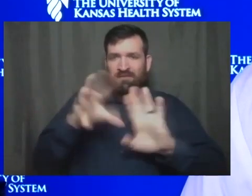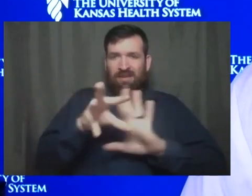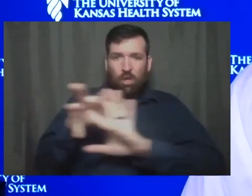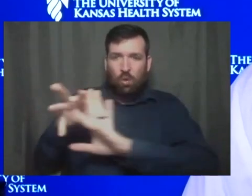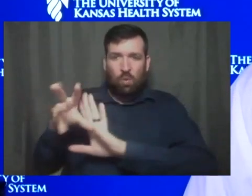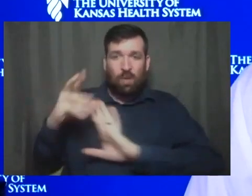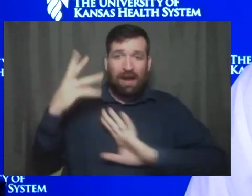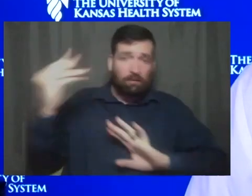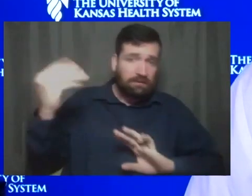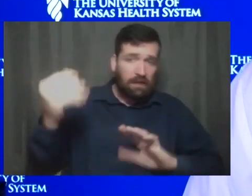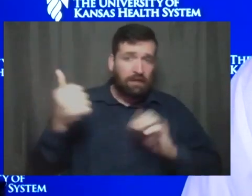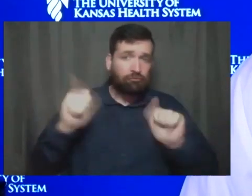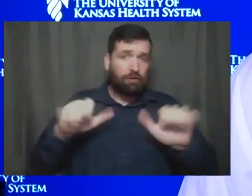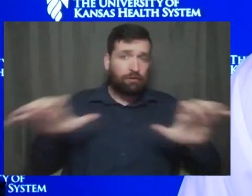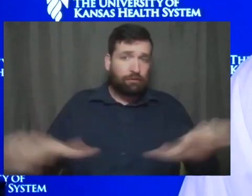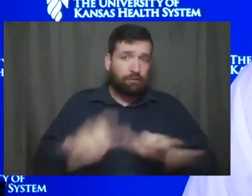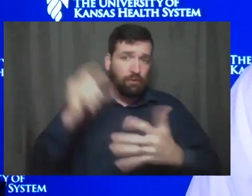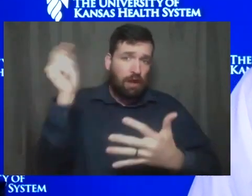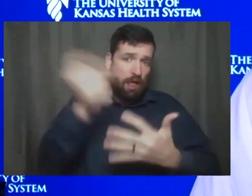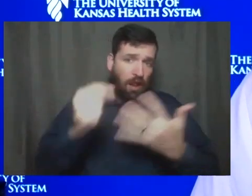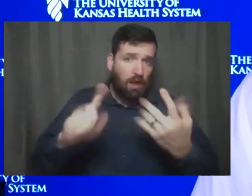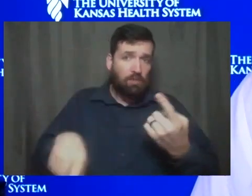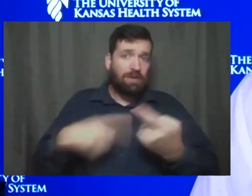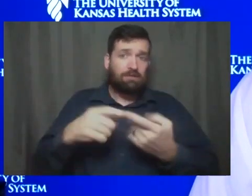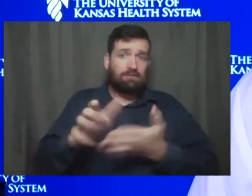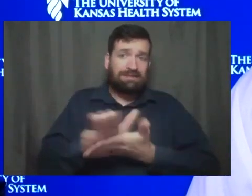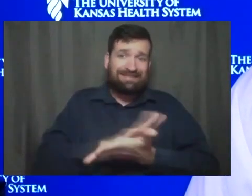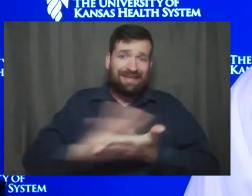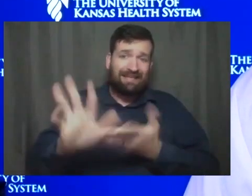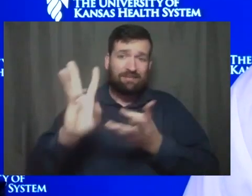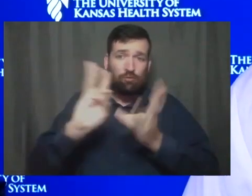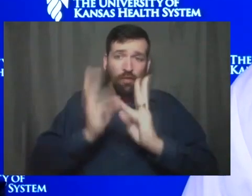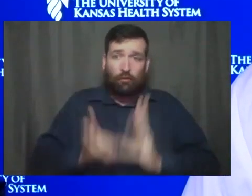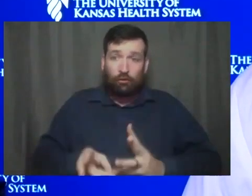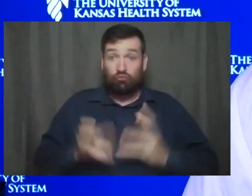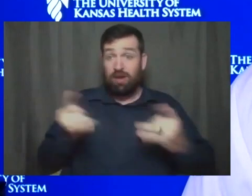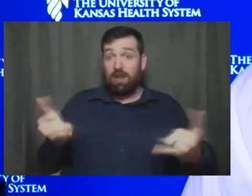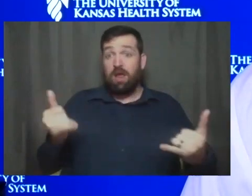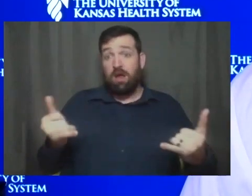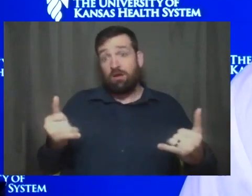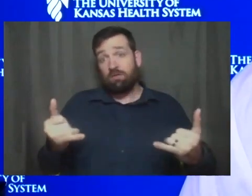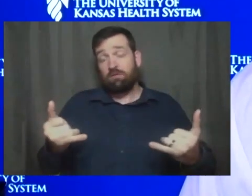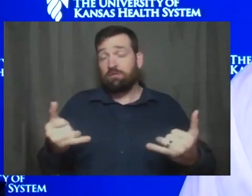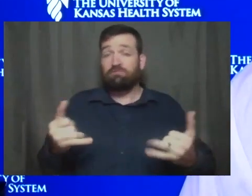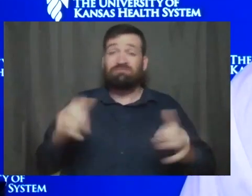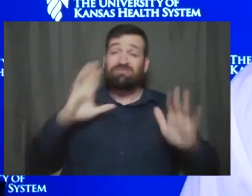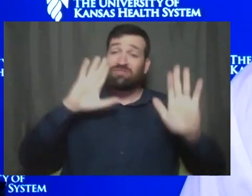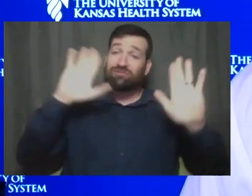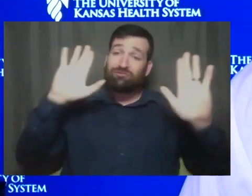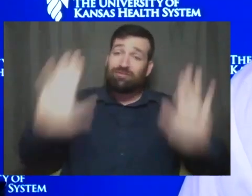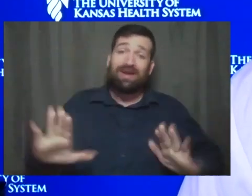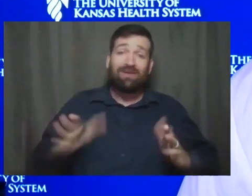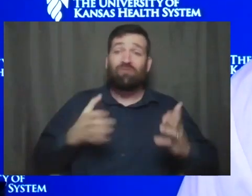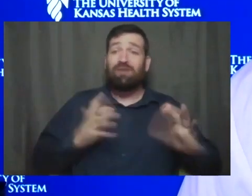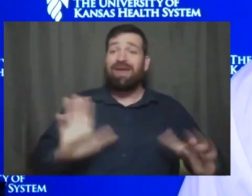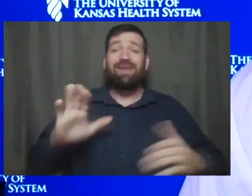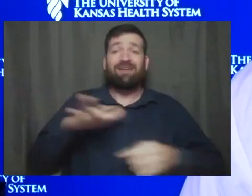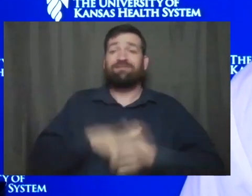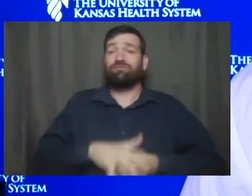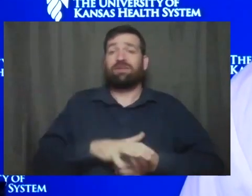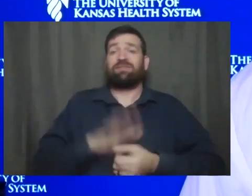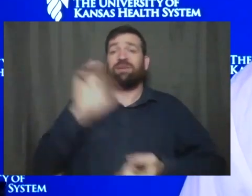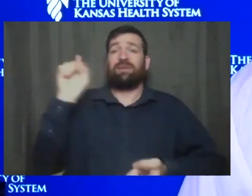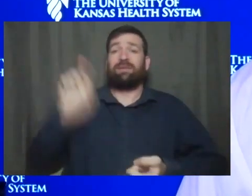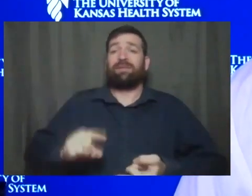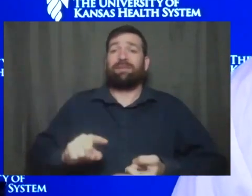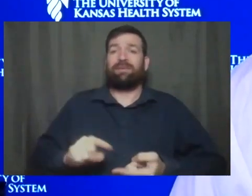those things, especially when there's nice weather like right now, is a great method of trying to reduce stress. We've always